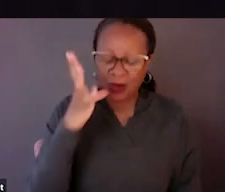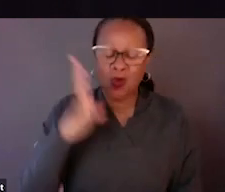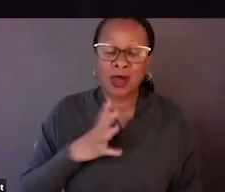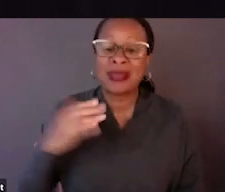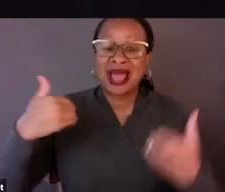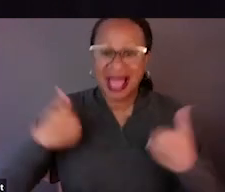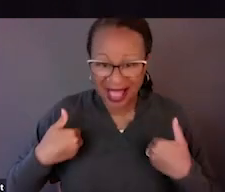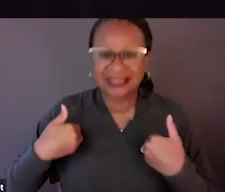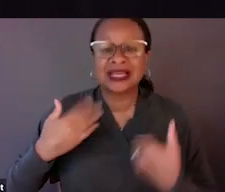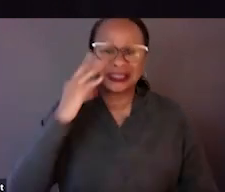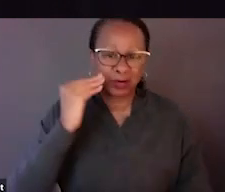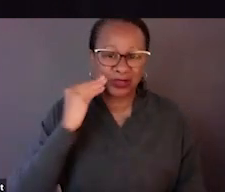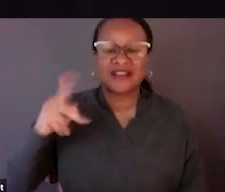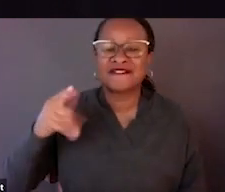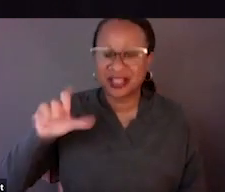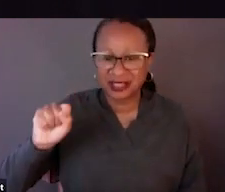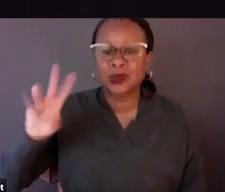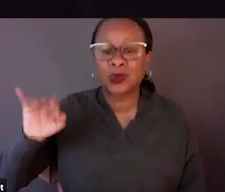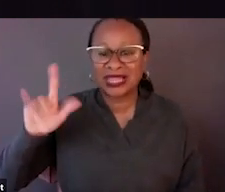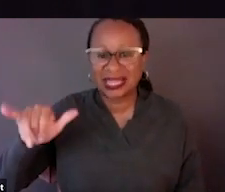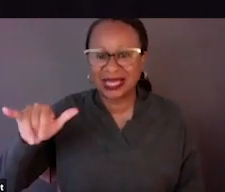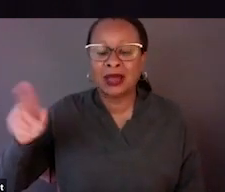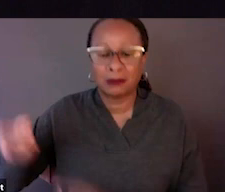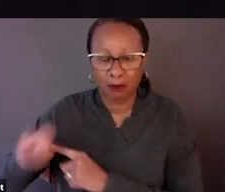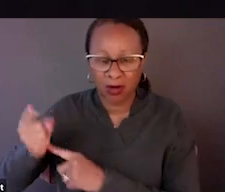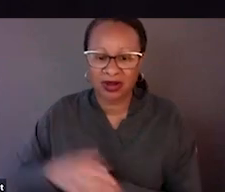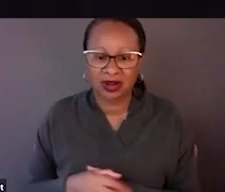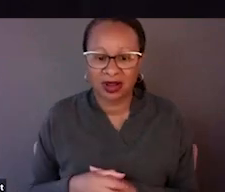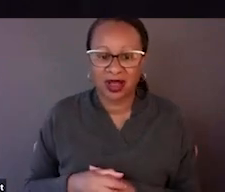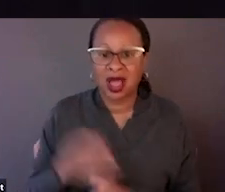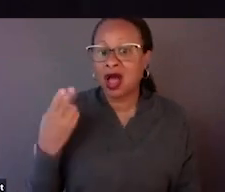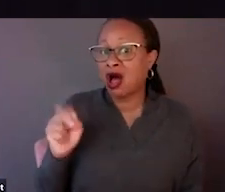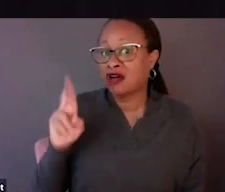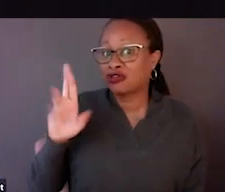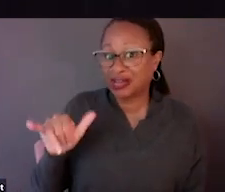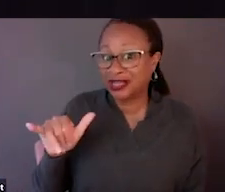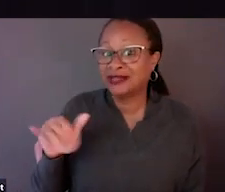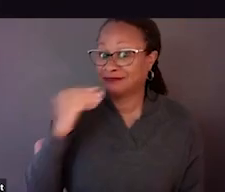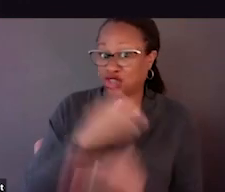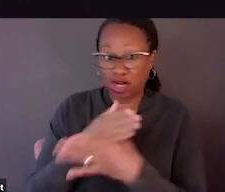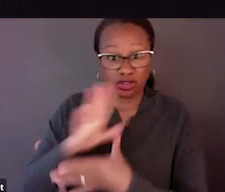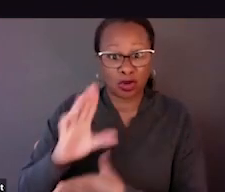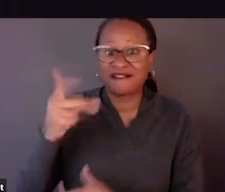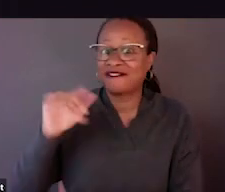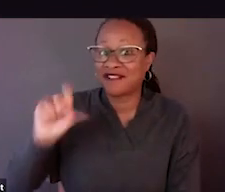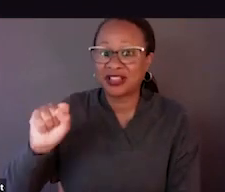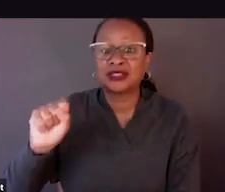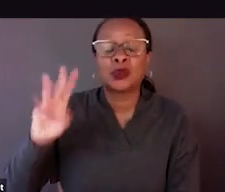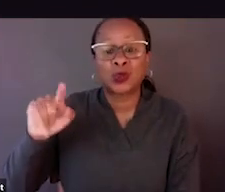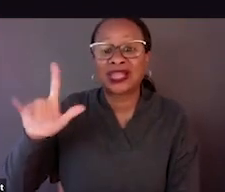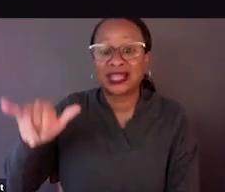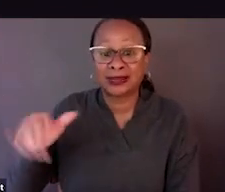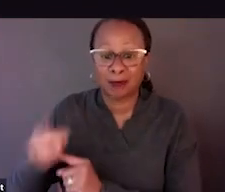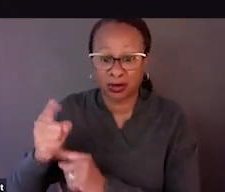Phyllis Wheatley moment. Yeah. That Honor retells her Phyllis Wheatley moment. Mm-hmm. You know, that struck me to my core because